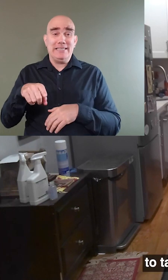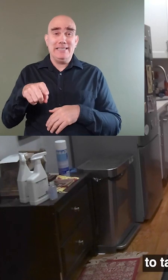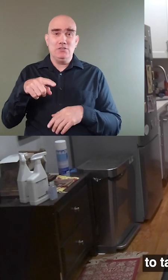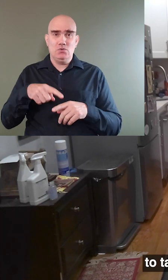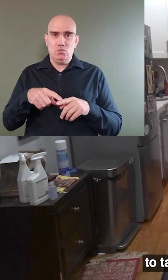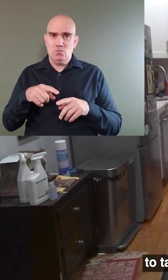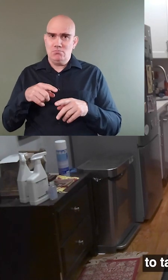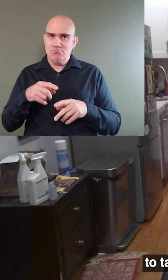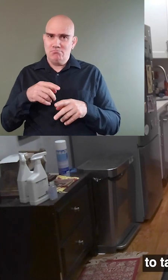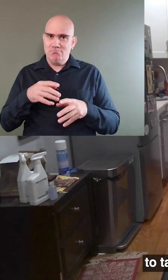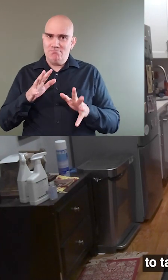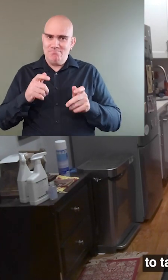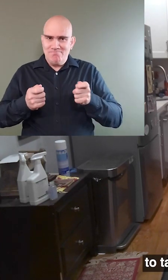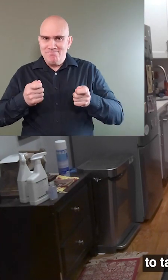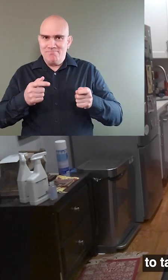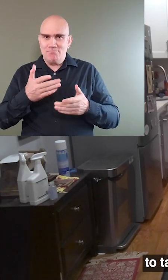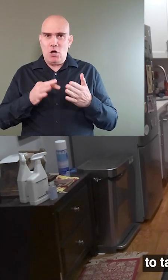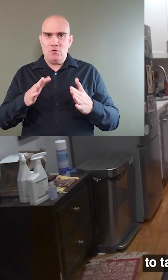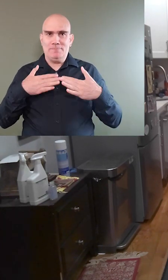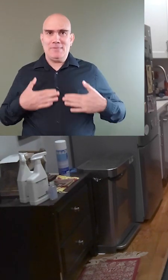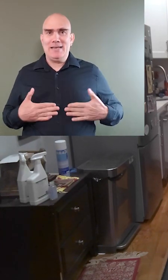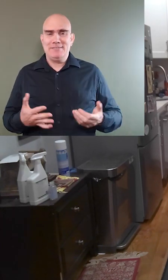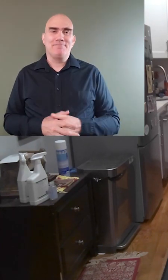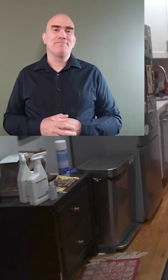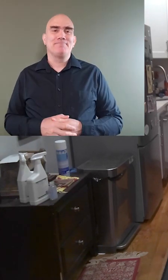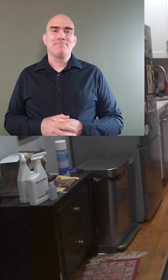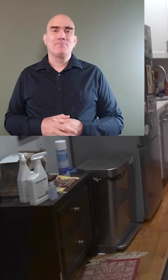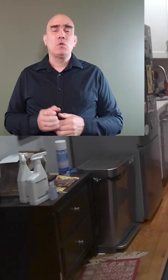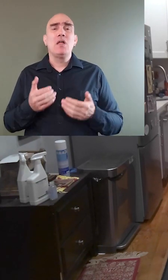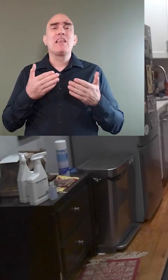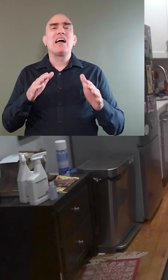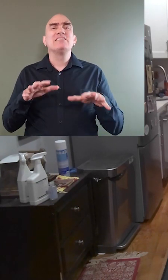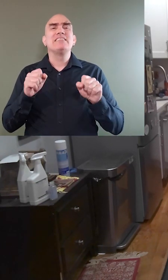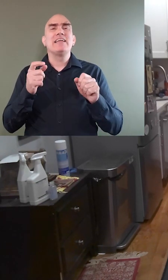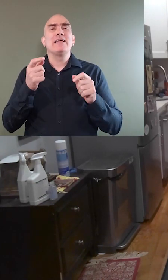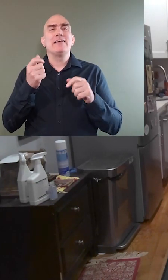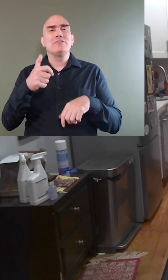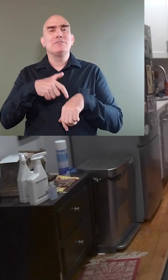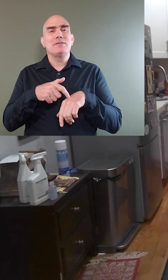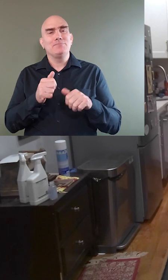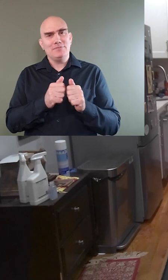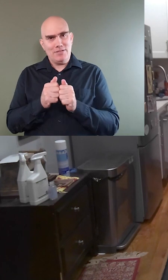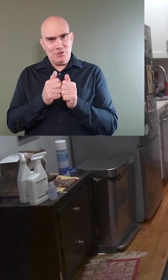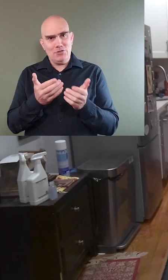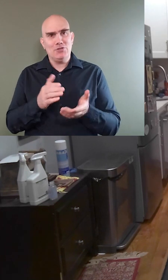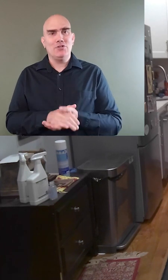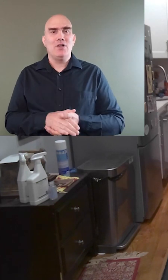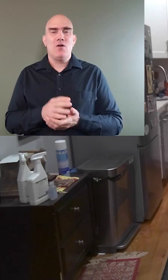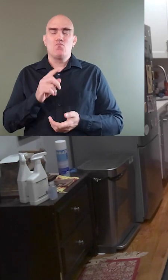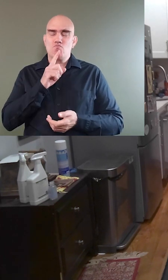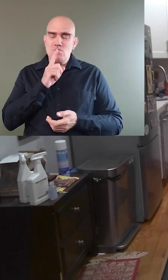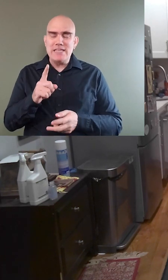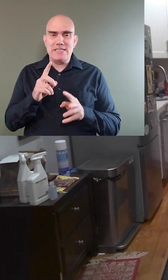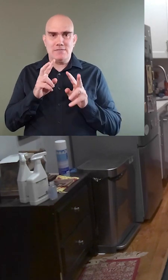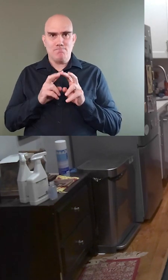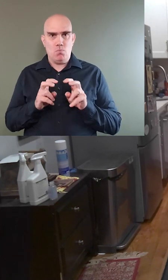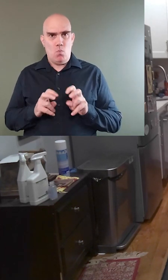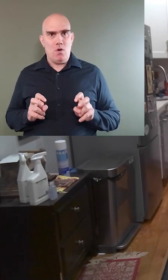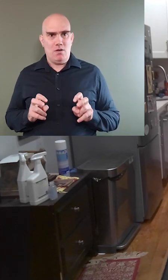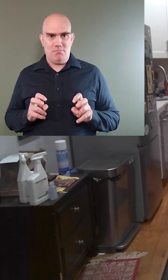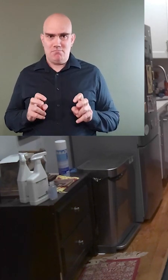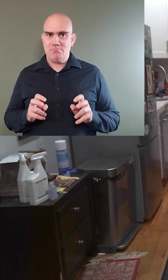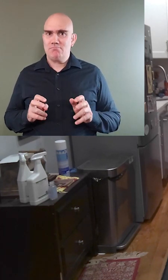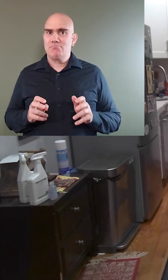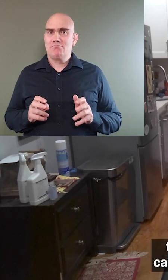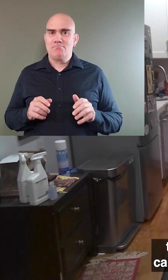to tame these parts of the body. So let's take a little time together and really